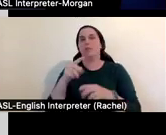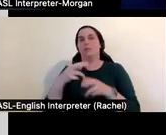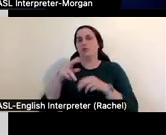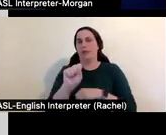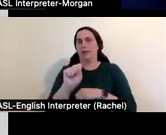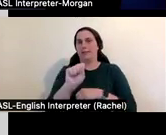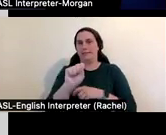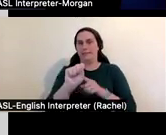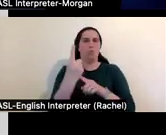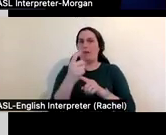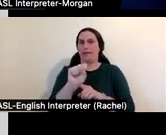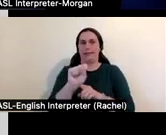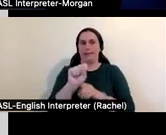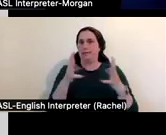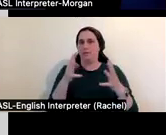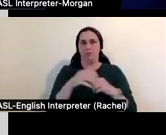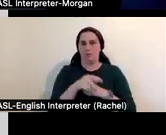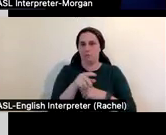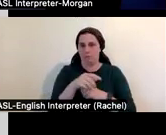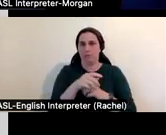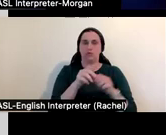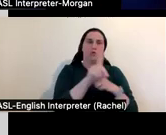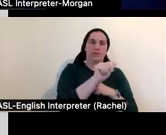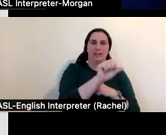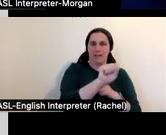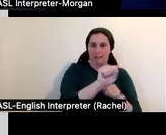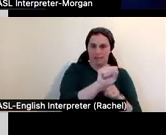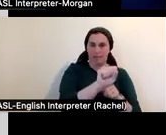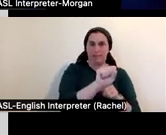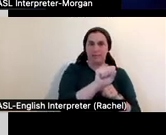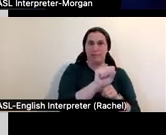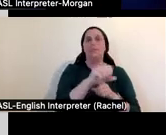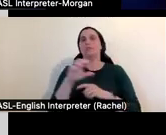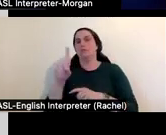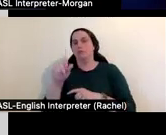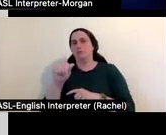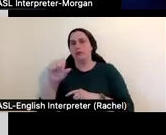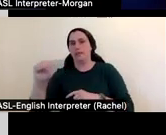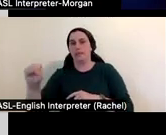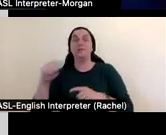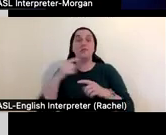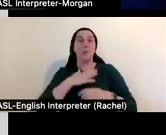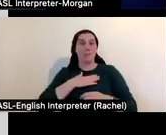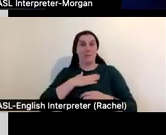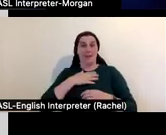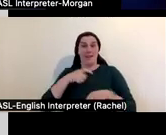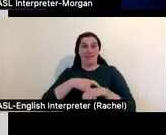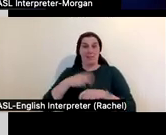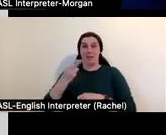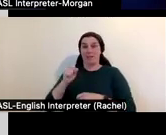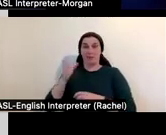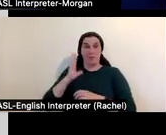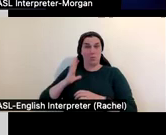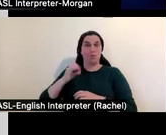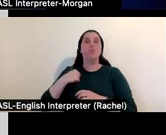There was actually, they changed the spelling when I was in high school. So everything, there used to be a lot more of the sharpest